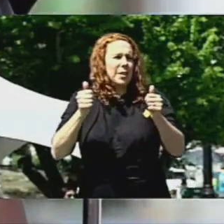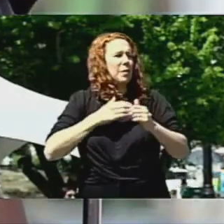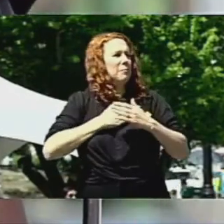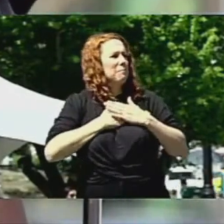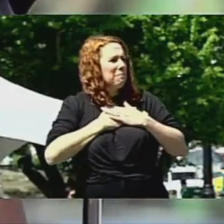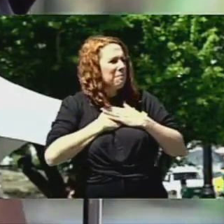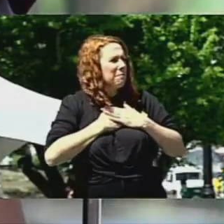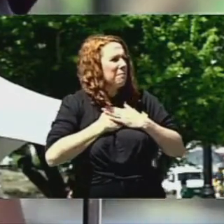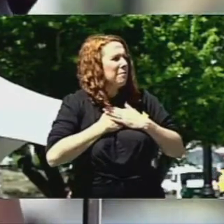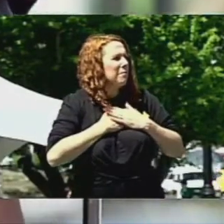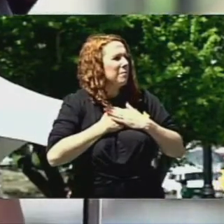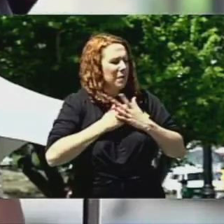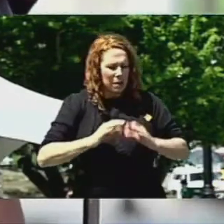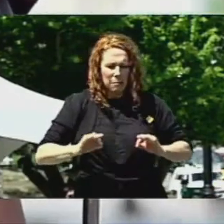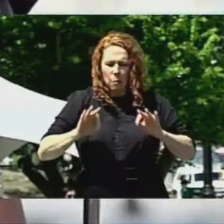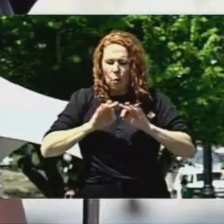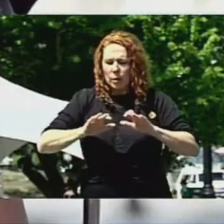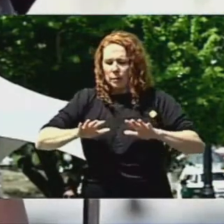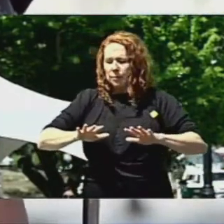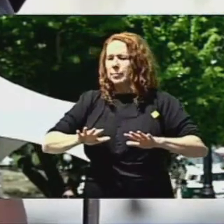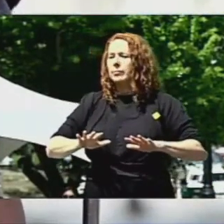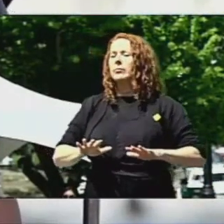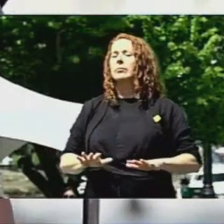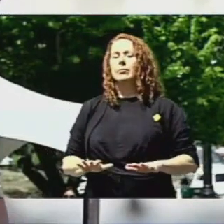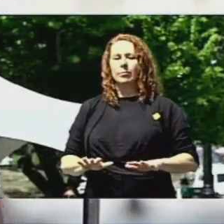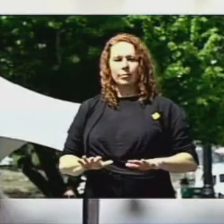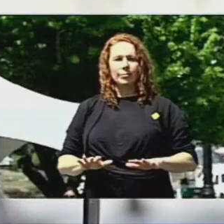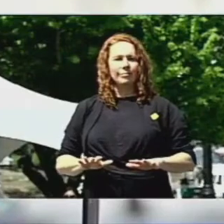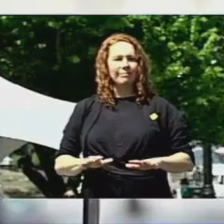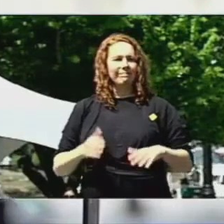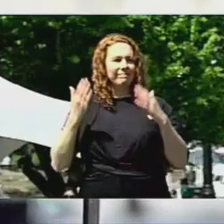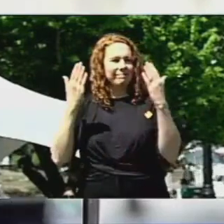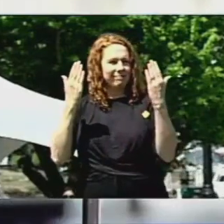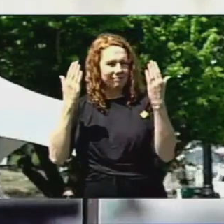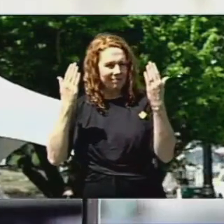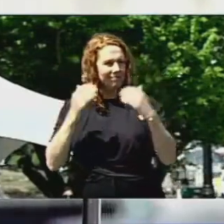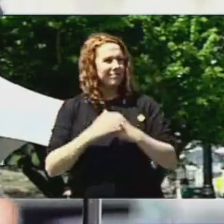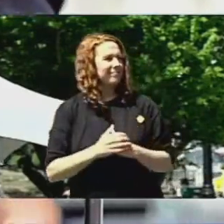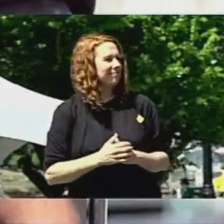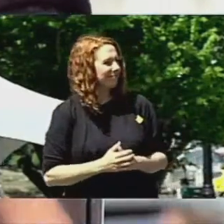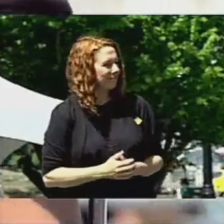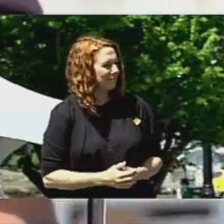May you continue to ground. Haiz kasiyam.